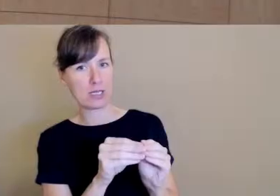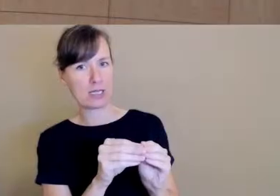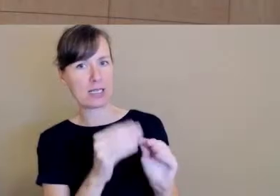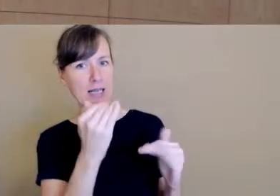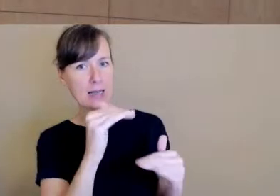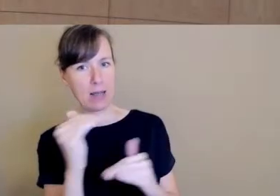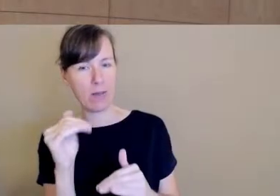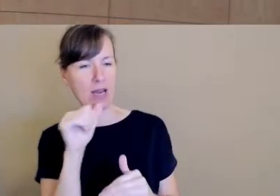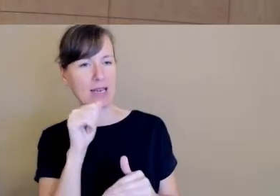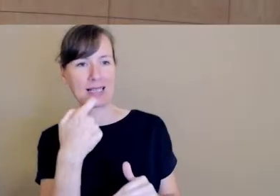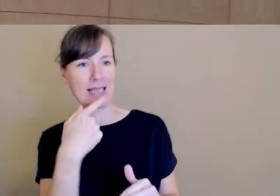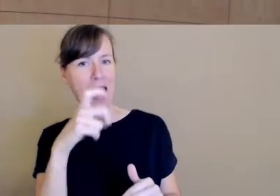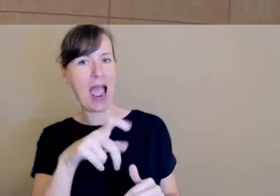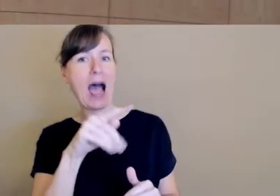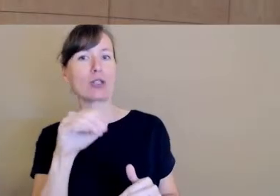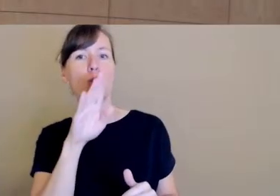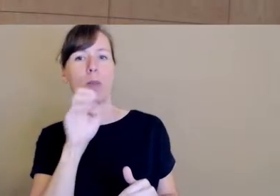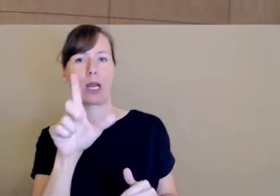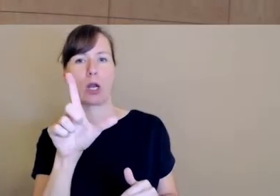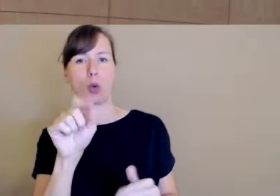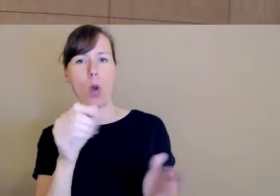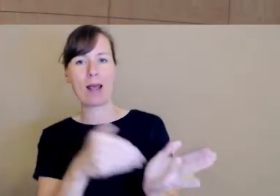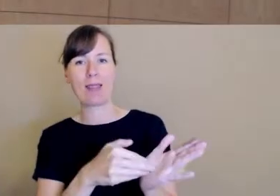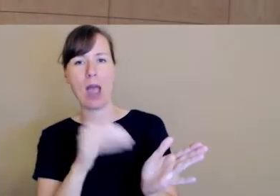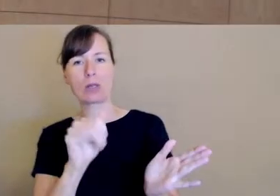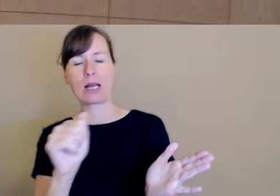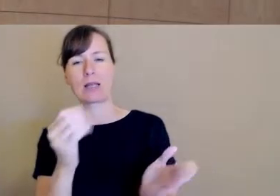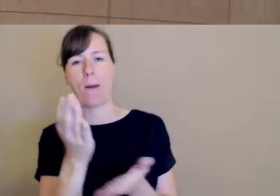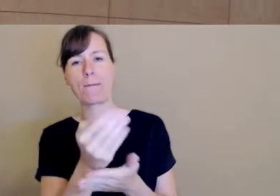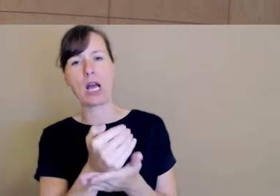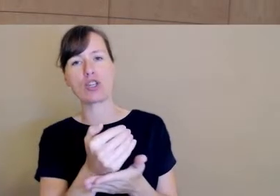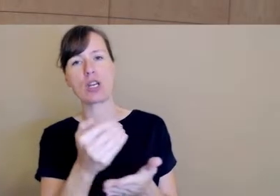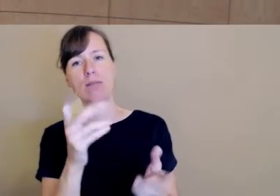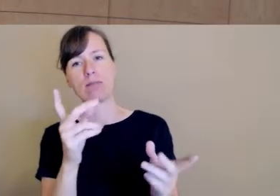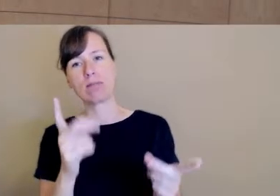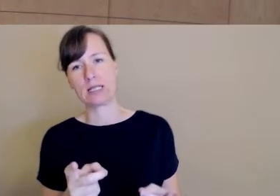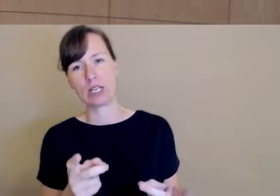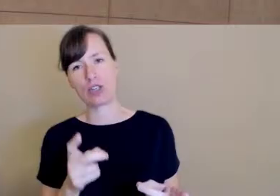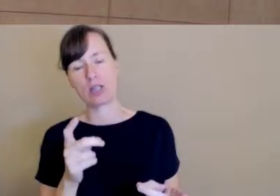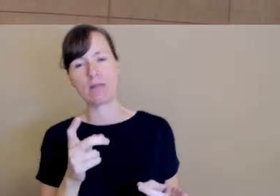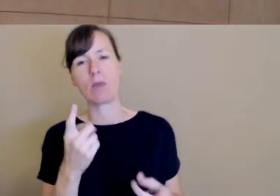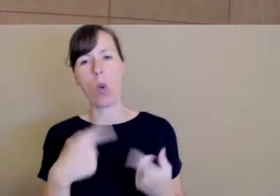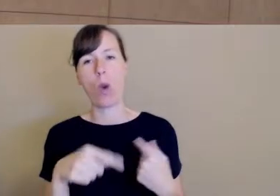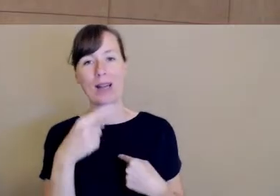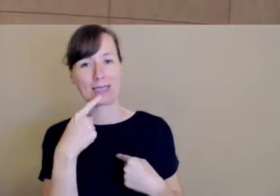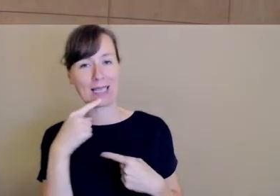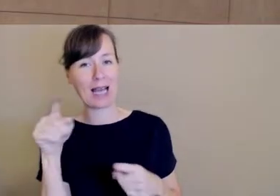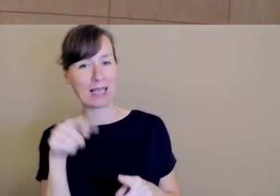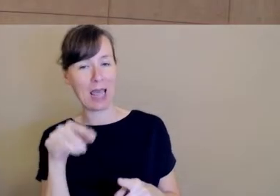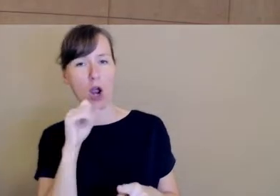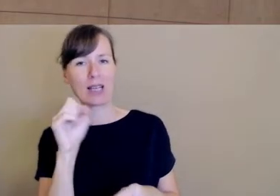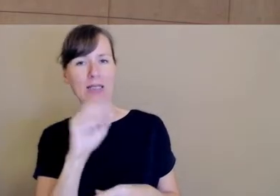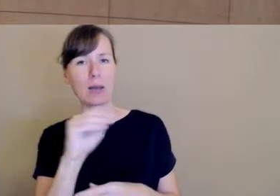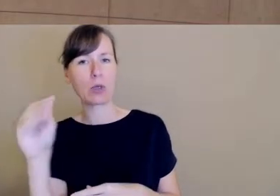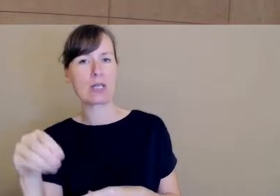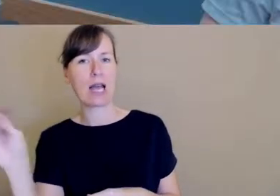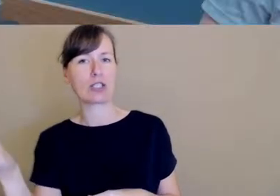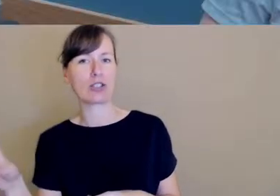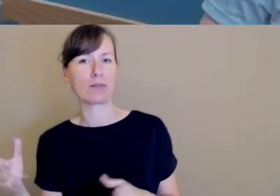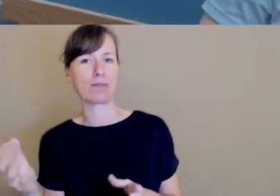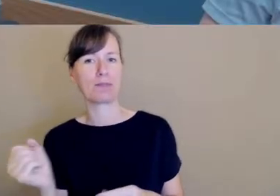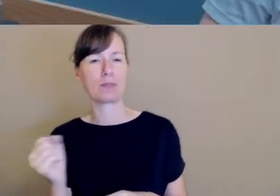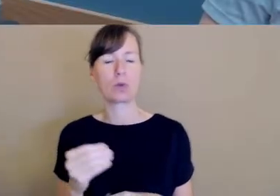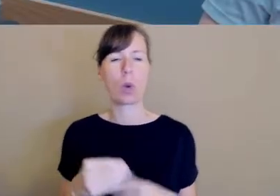be 20,000. That's a budget decision. Yeah. What it says is the percentages. Exactly. So I'm saying that there might- this should be more of that kind